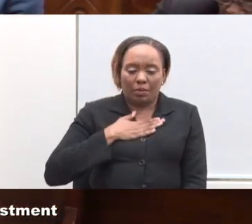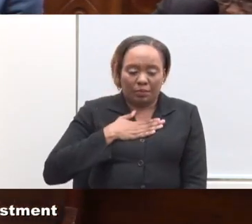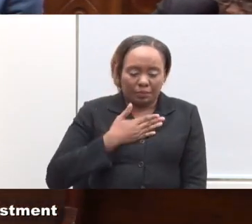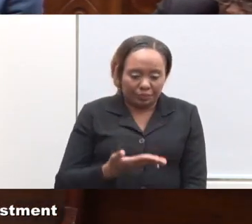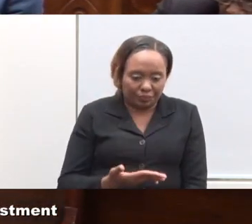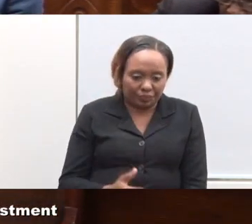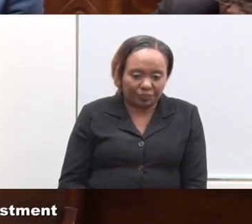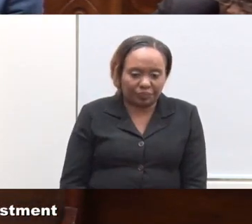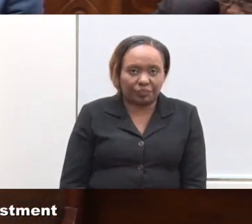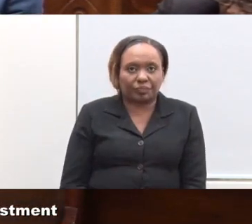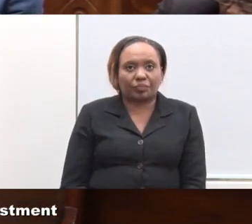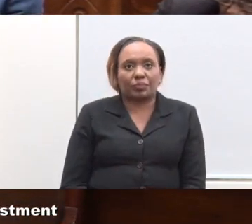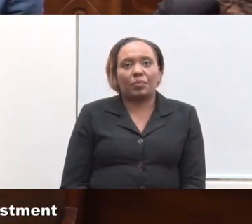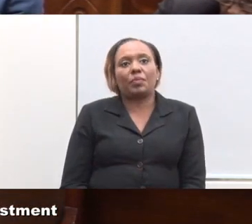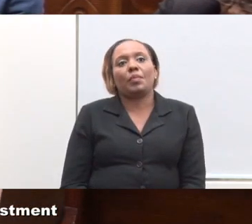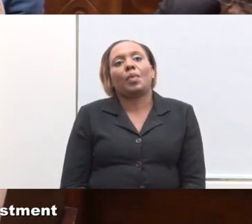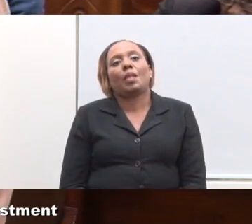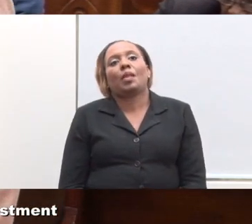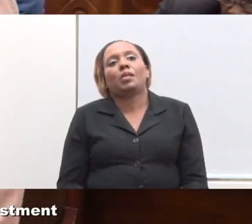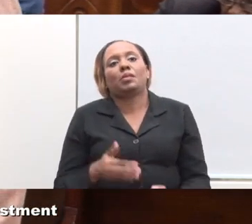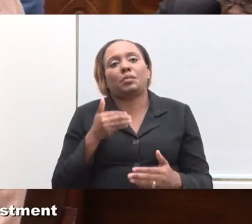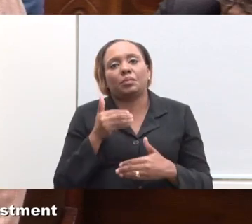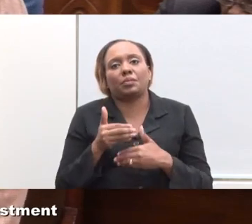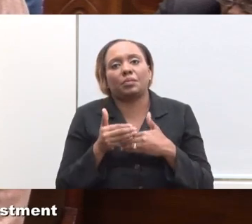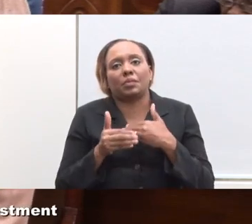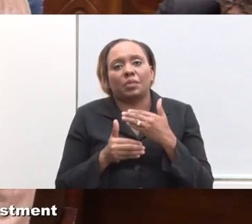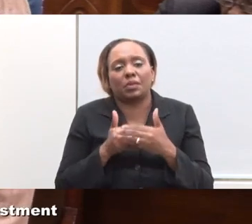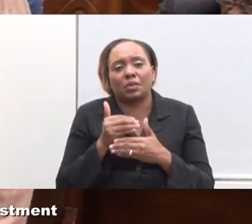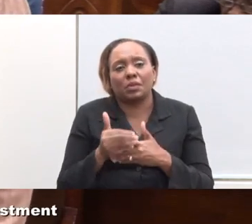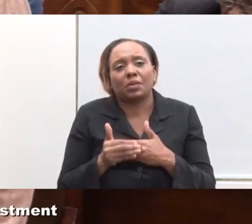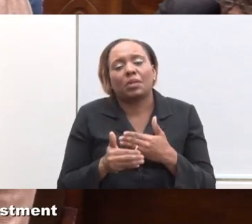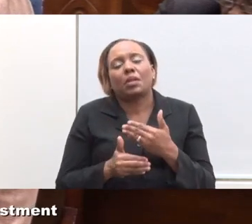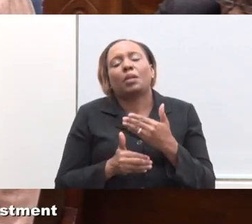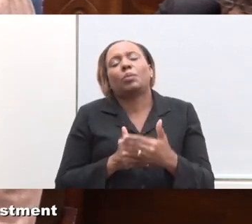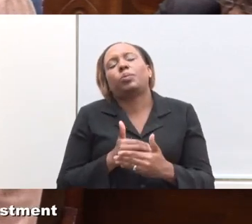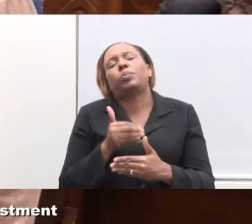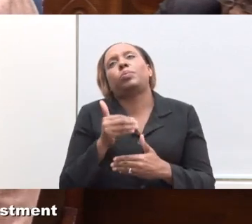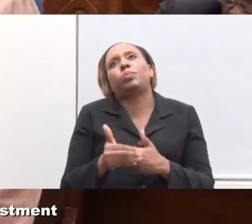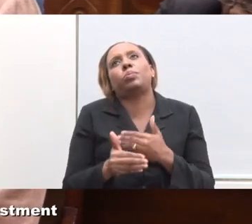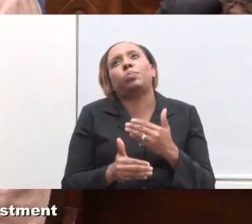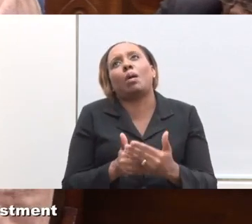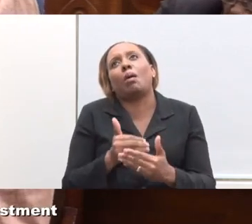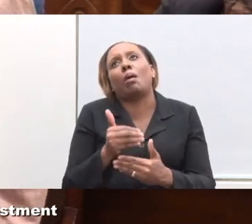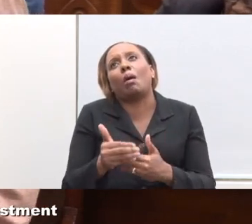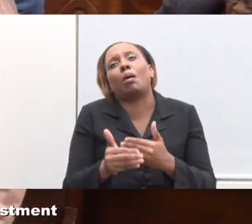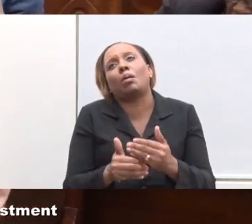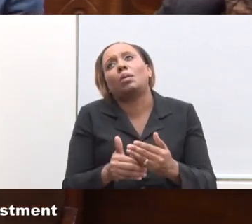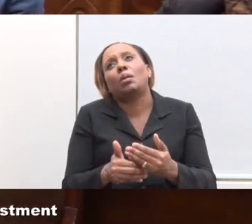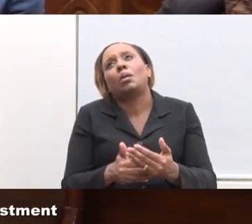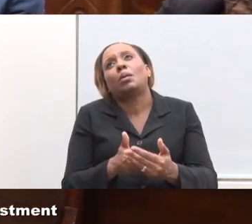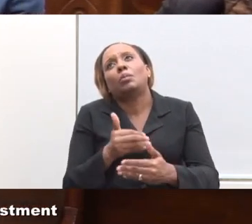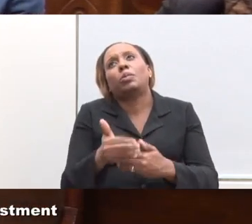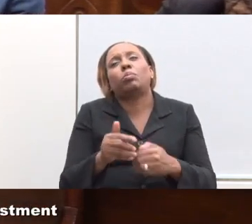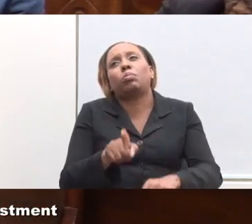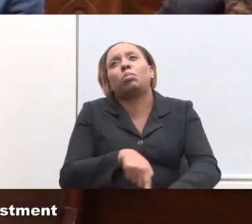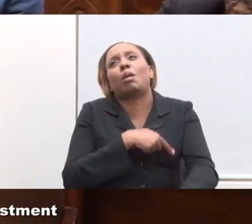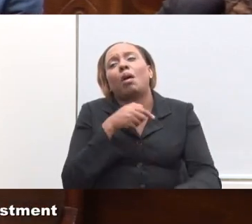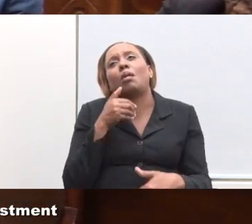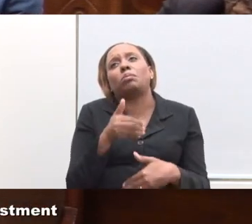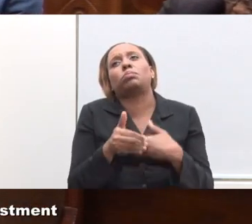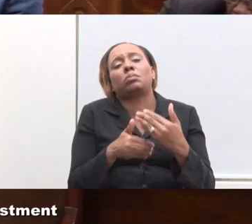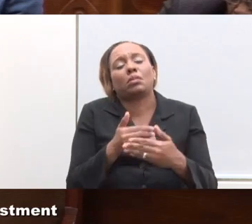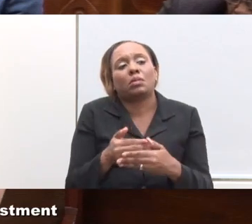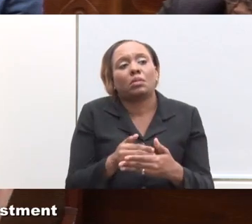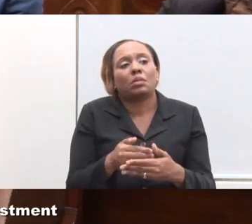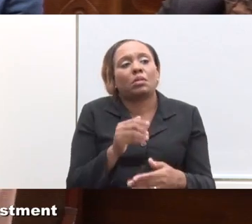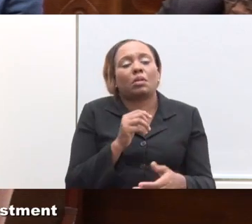has been too bureaucratic and too lengthy. Indeed, last December, I met with the Barbados Light and